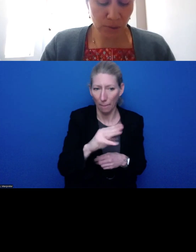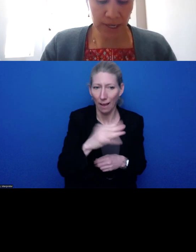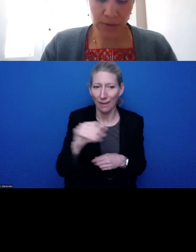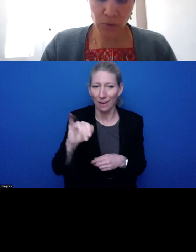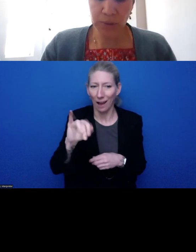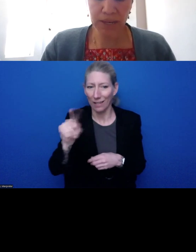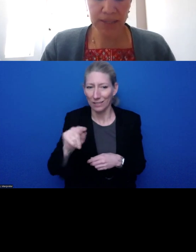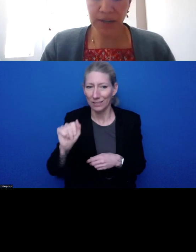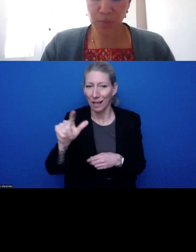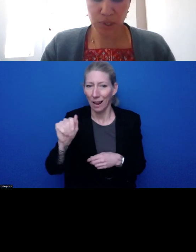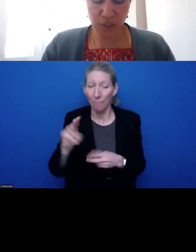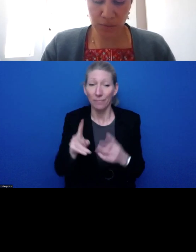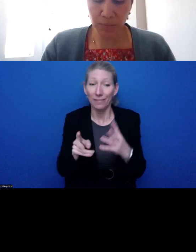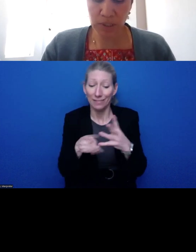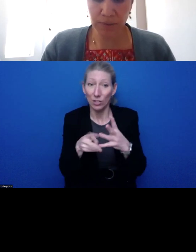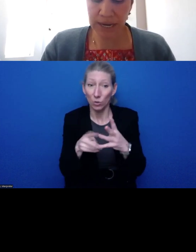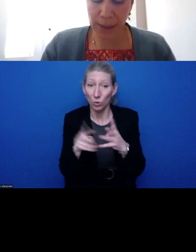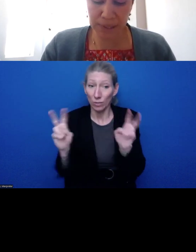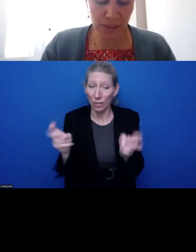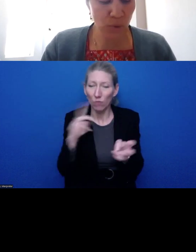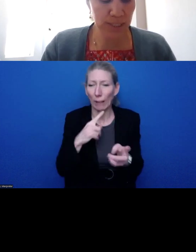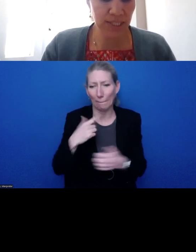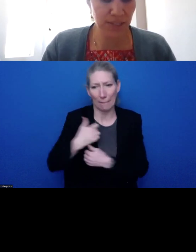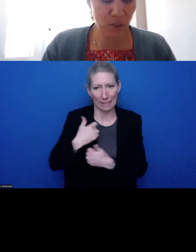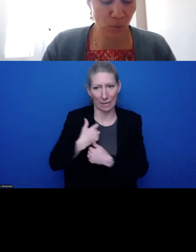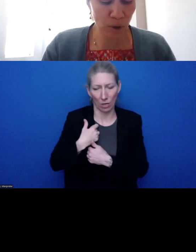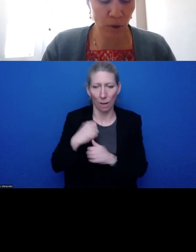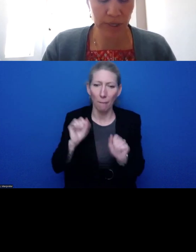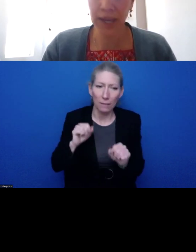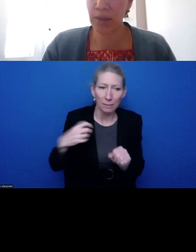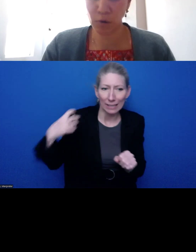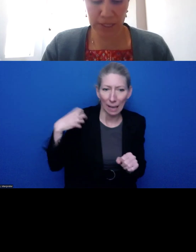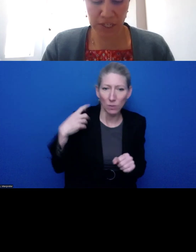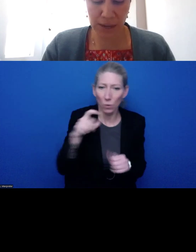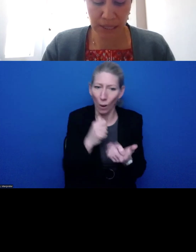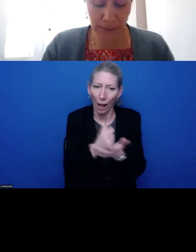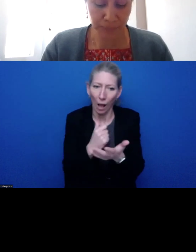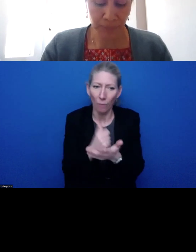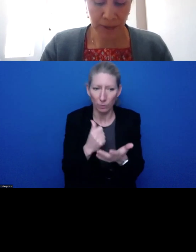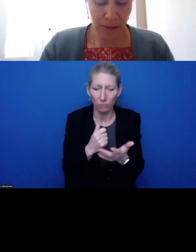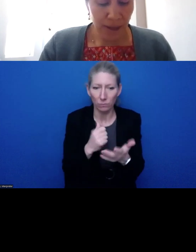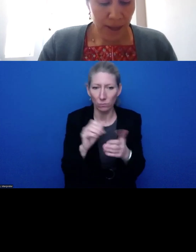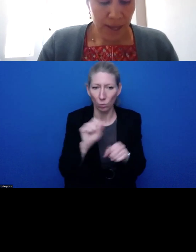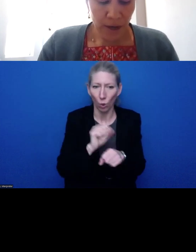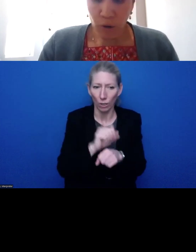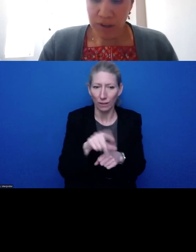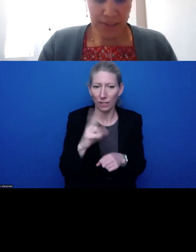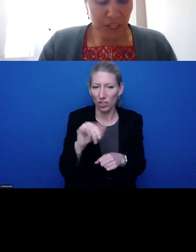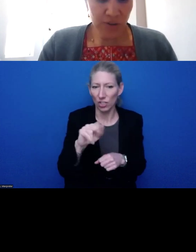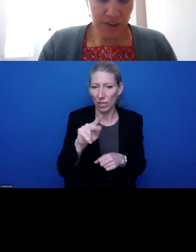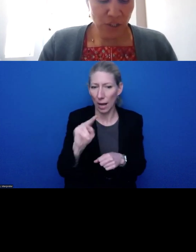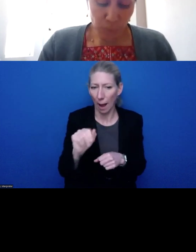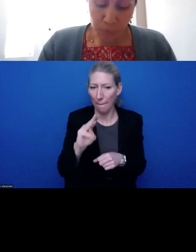last two titles were military positions, possibly captains who assisted the work of the head of the chinamit.